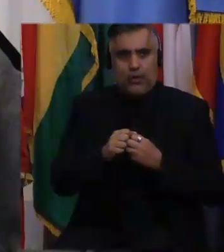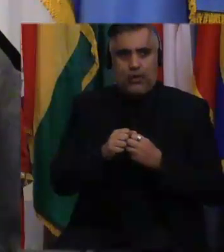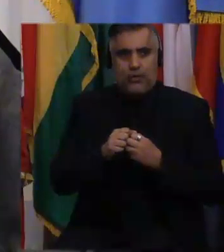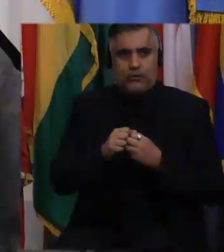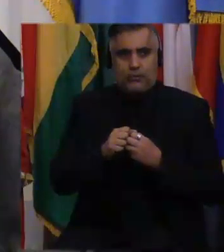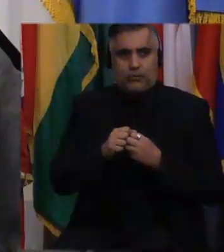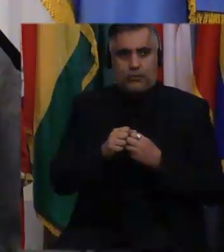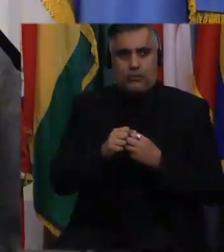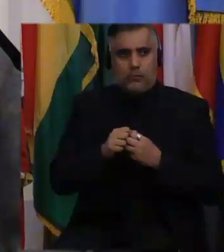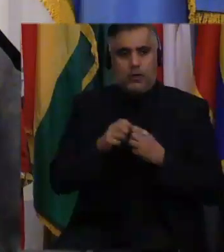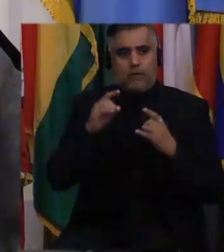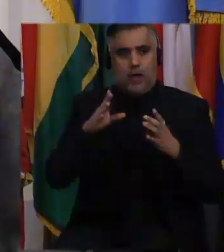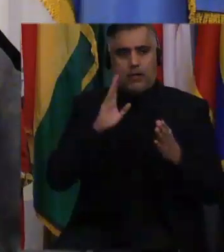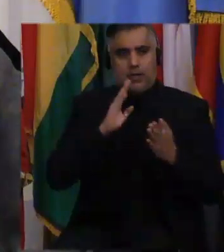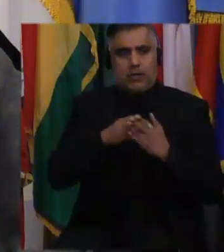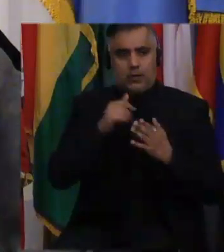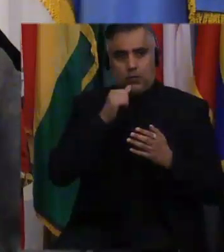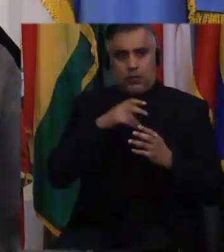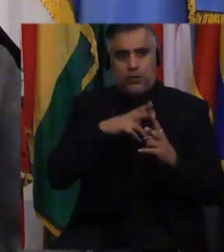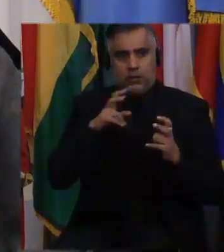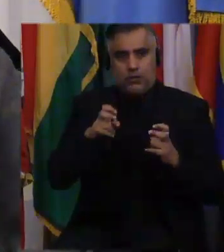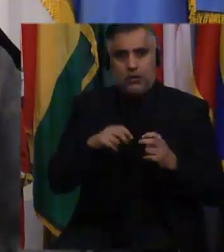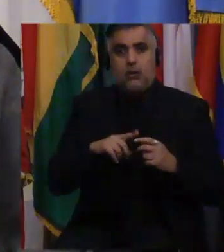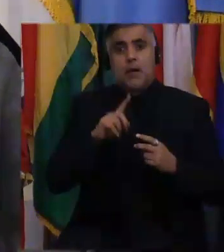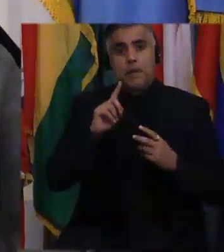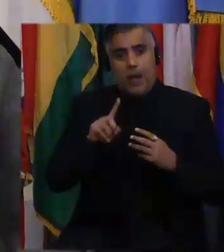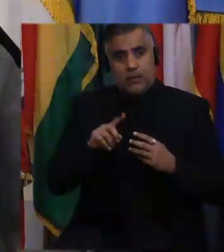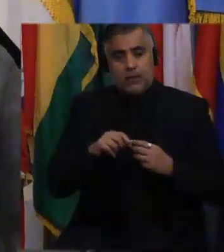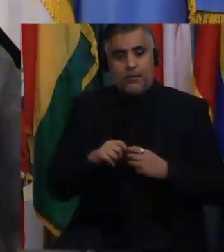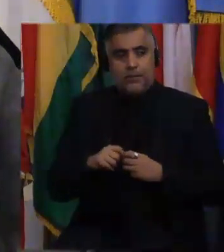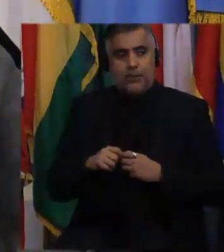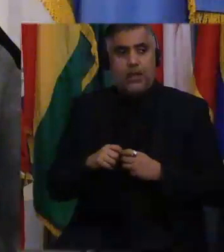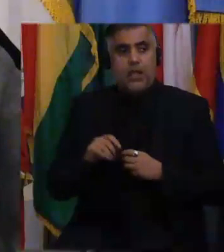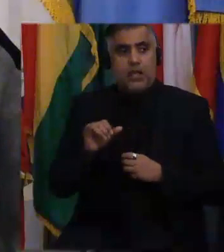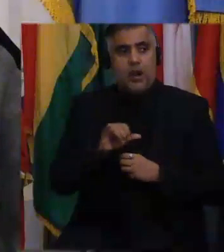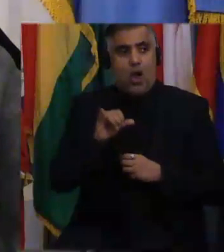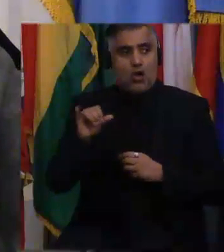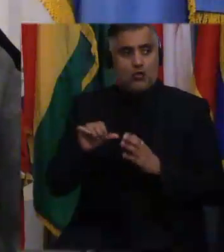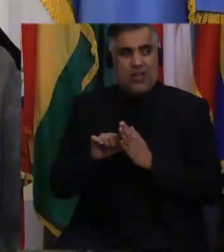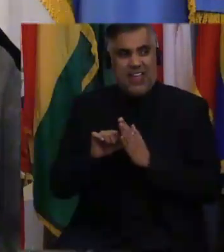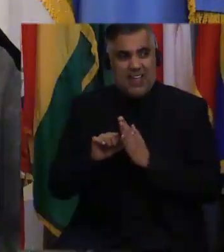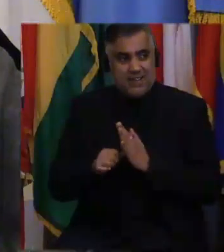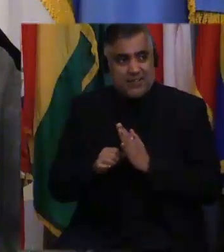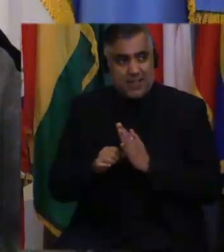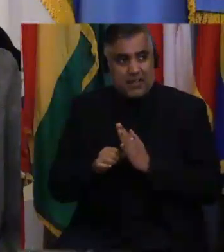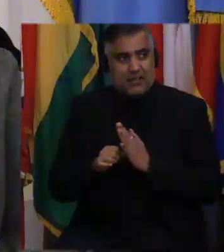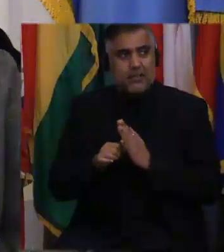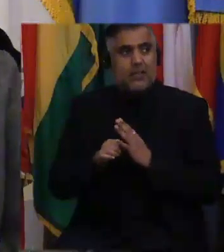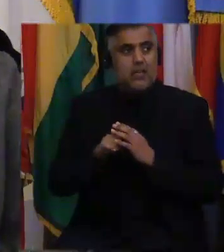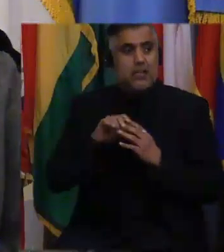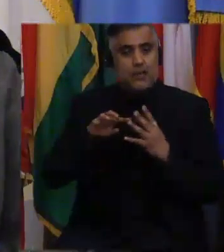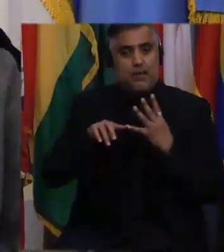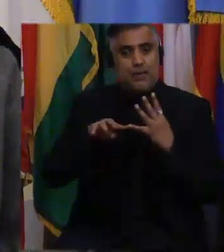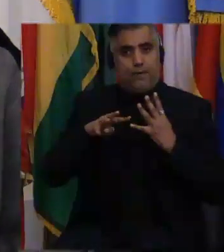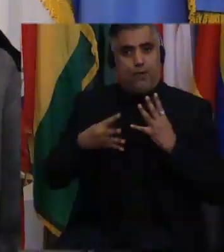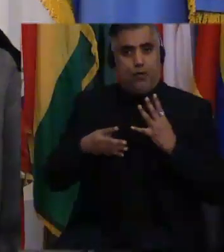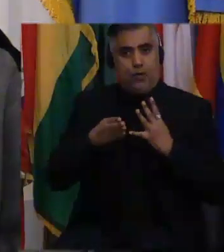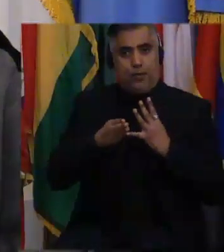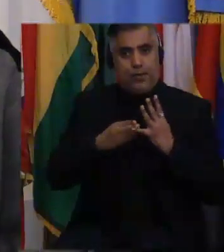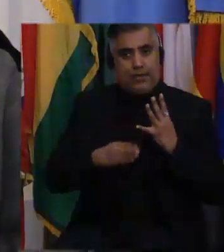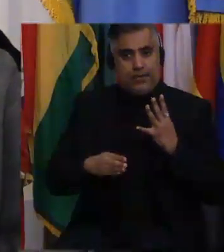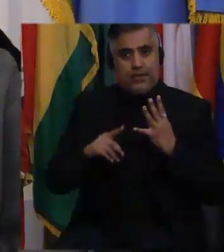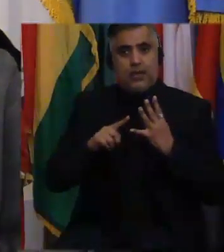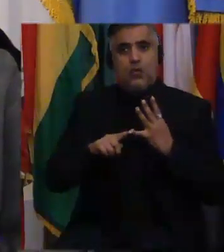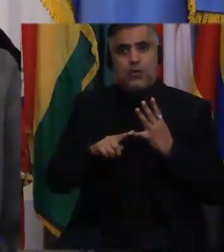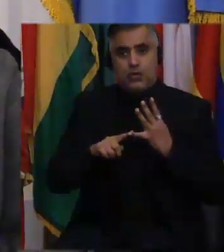the violence against women issues. But it also emphasizes very much a 4th P, which